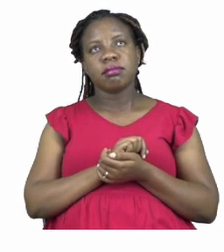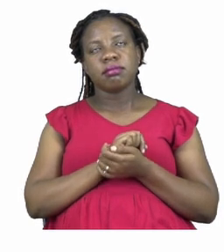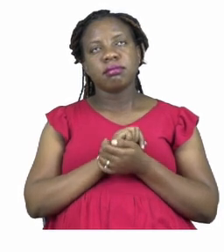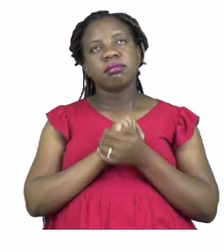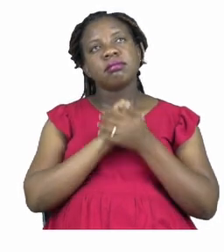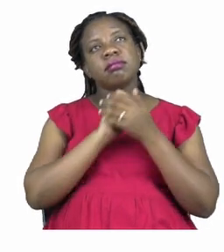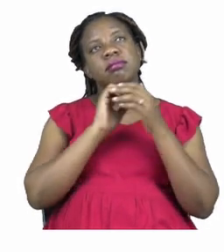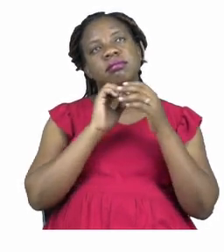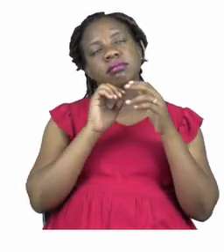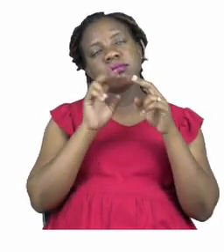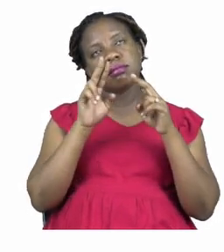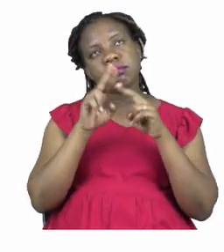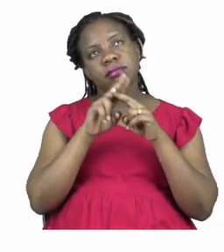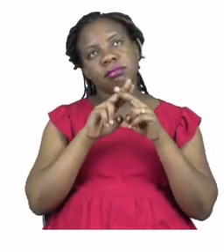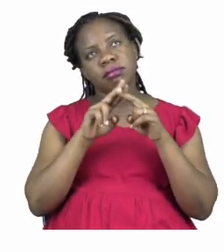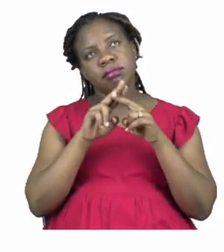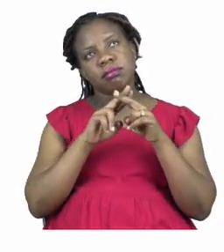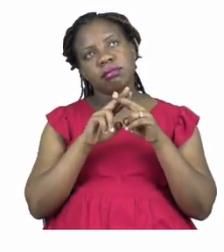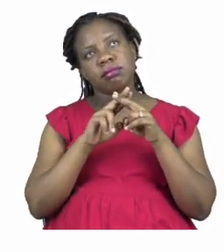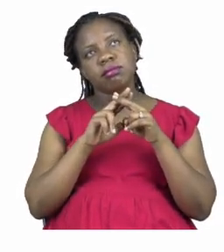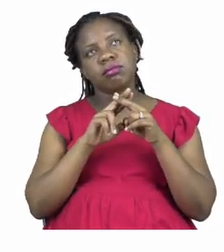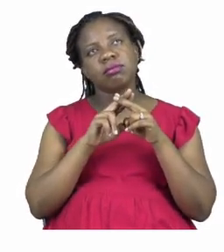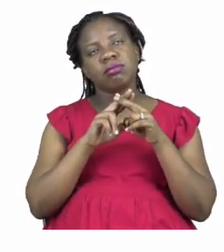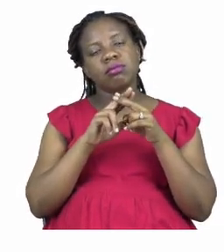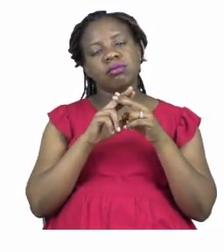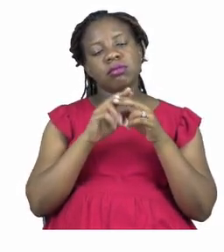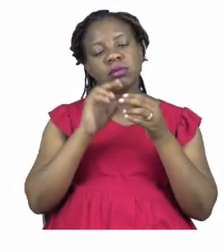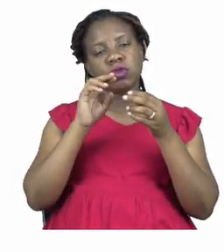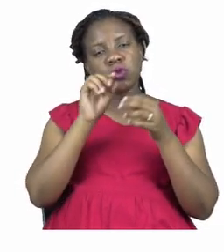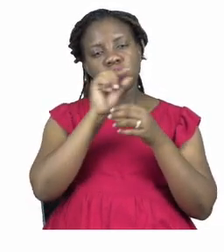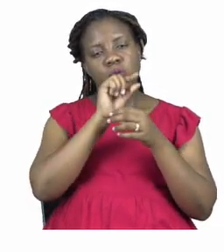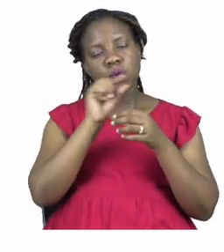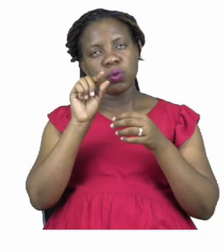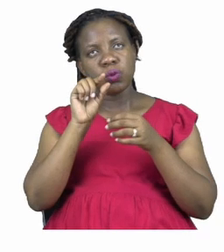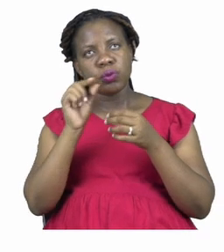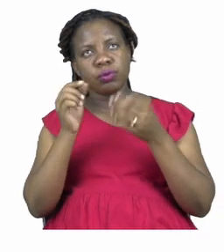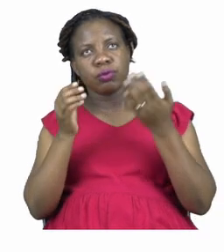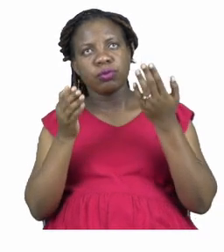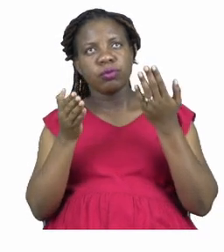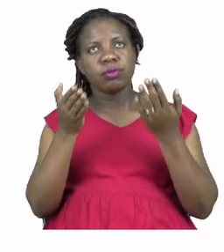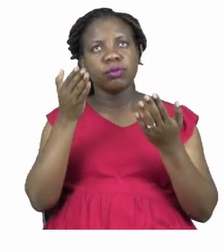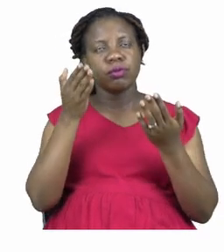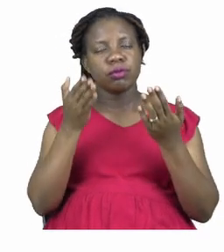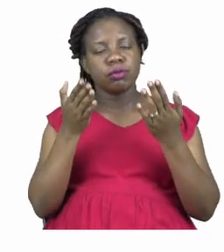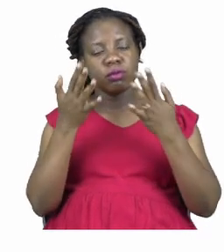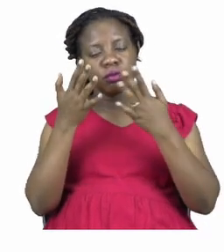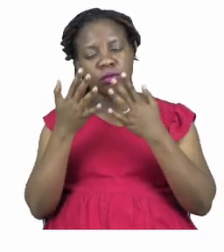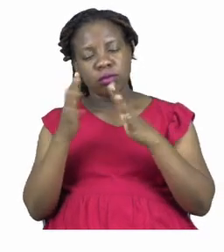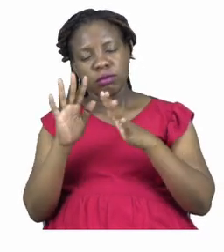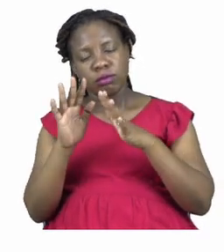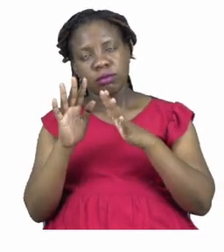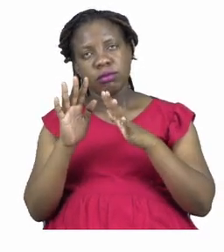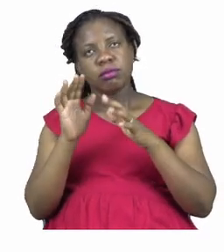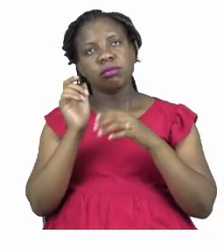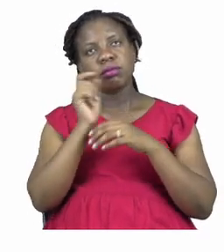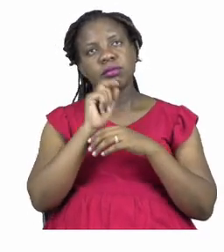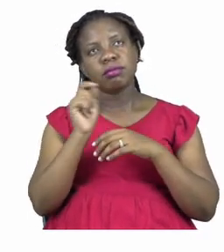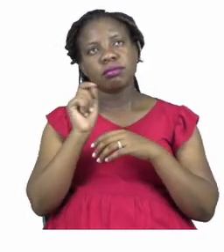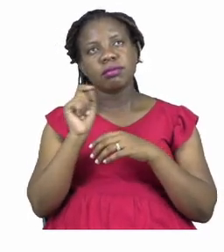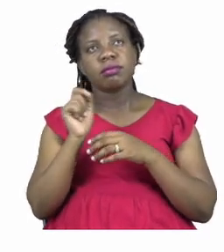comparative from above to complete the sentences. Now, you can see it